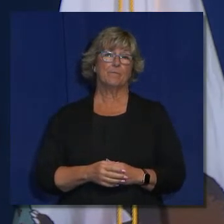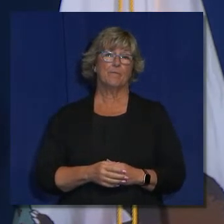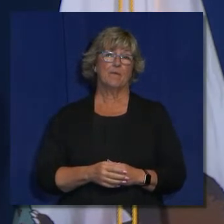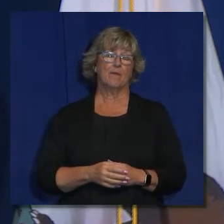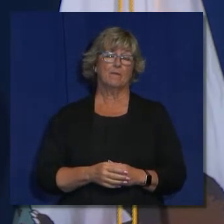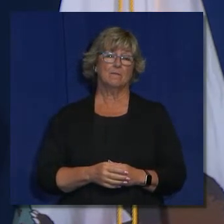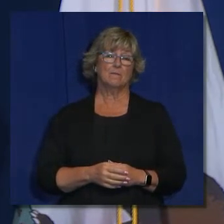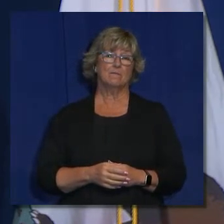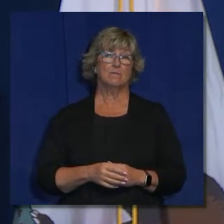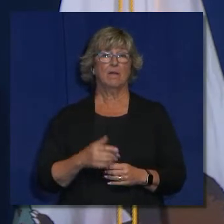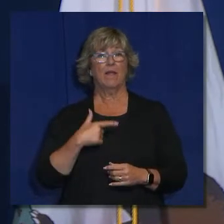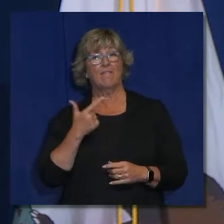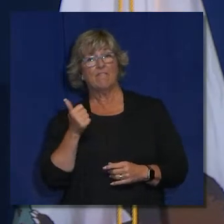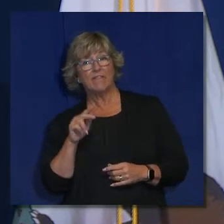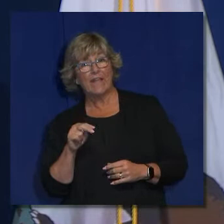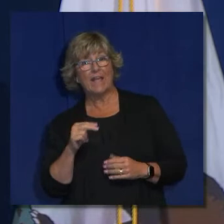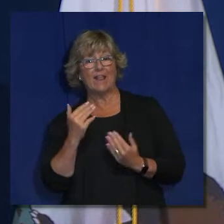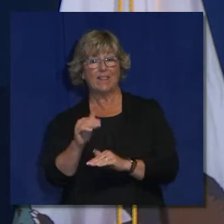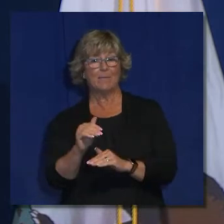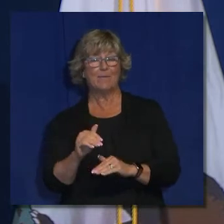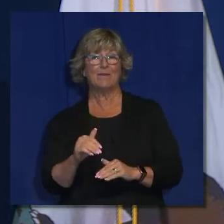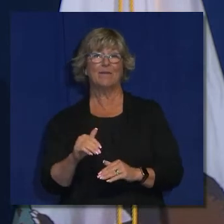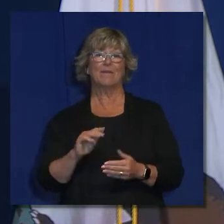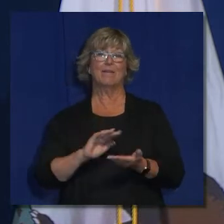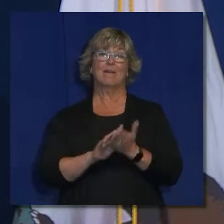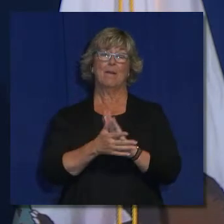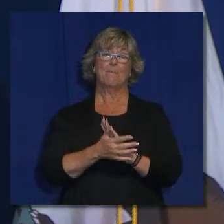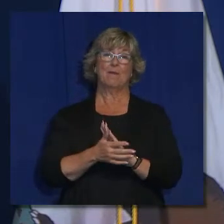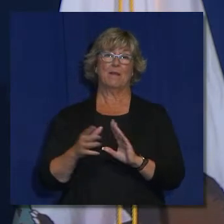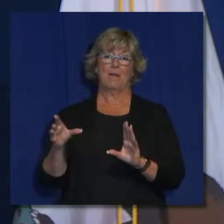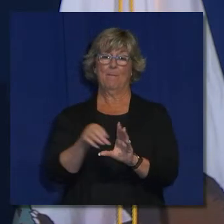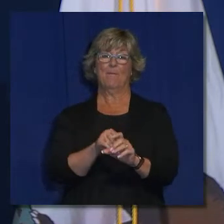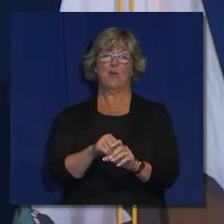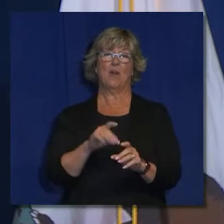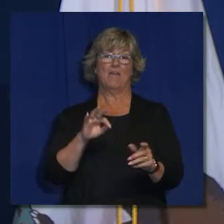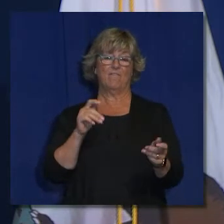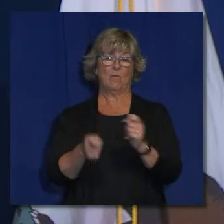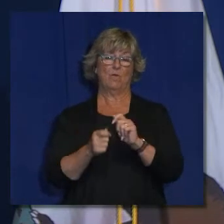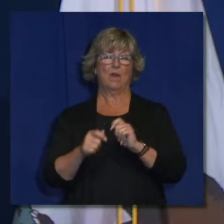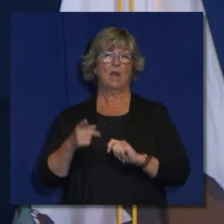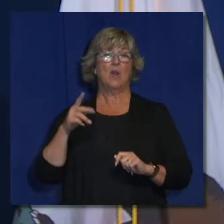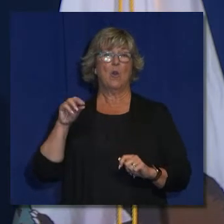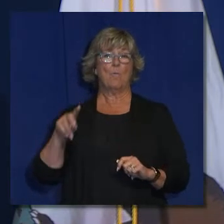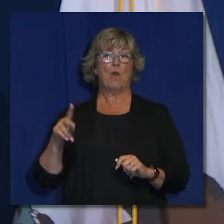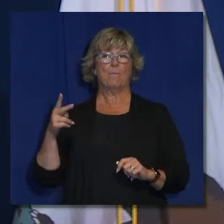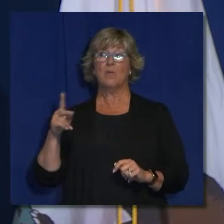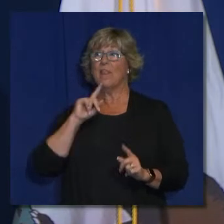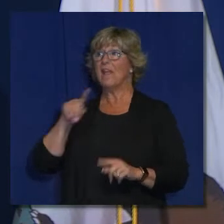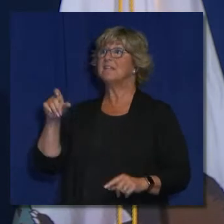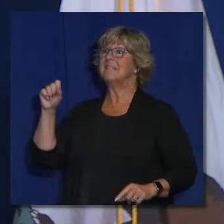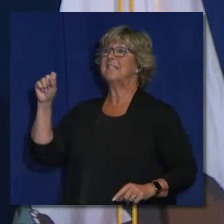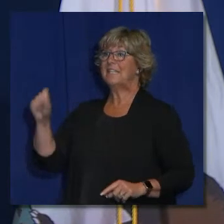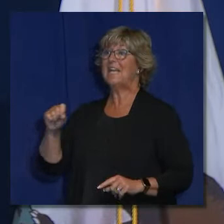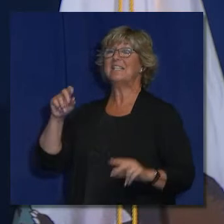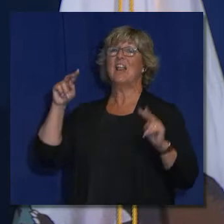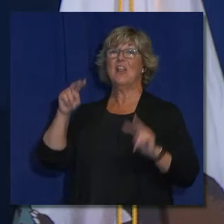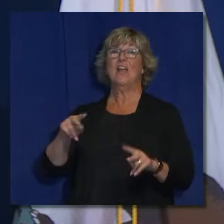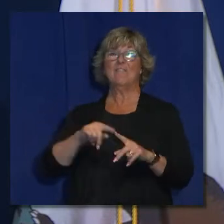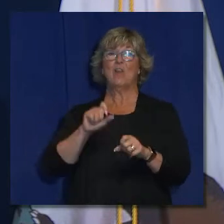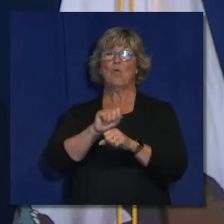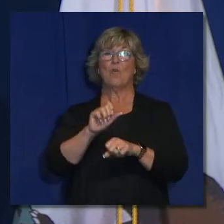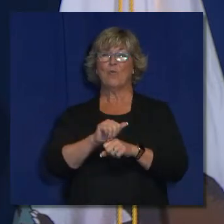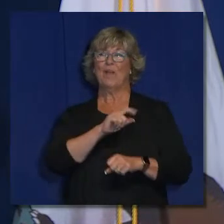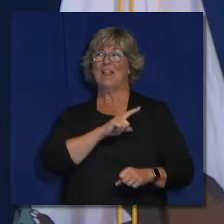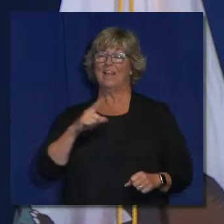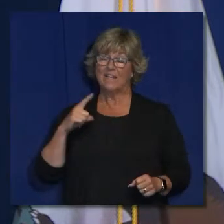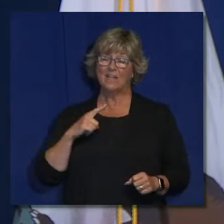but then we have GAN issues, and GAN then becomes a component of reforming Prop 2. So yes is the answer. I look forward to working with the legislature.